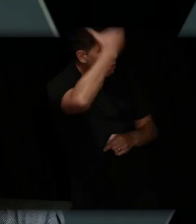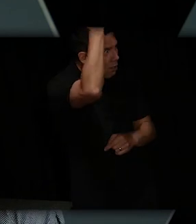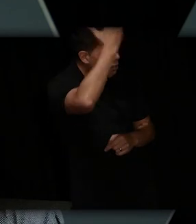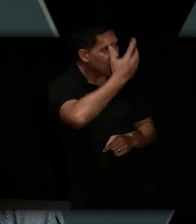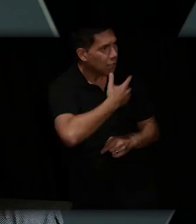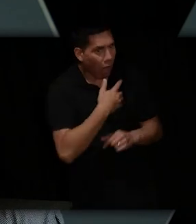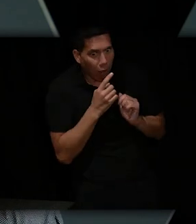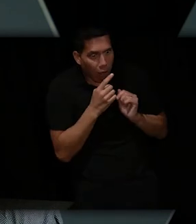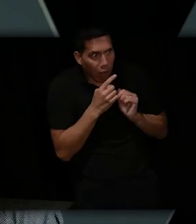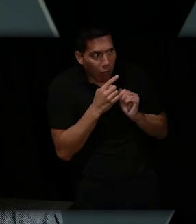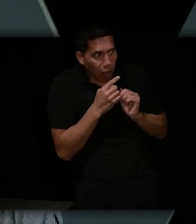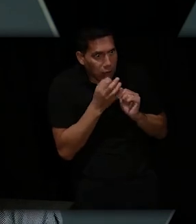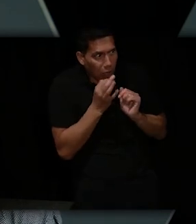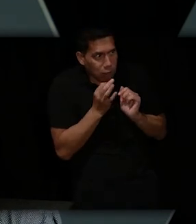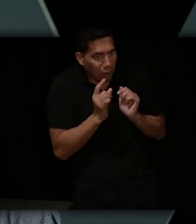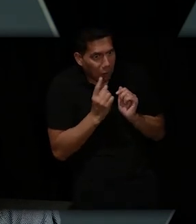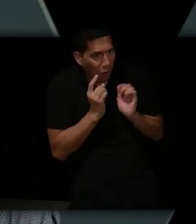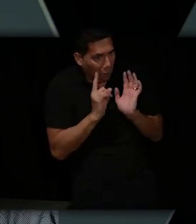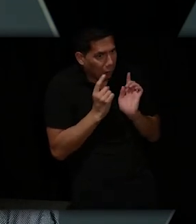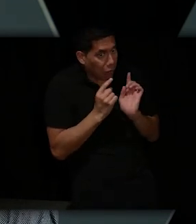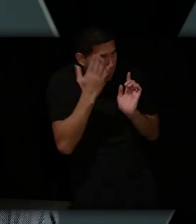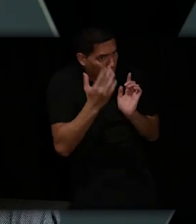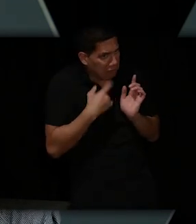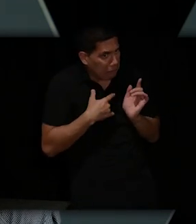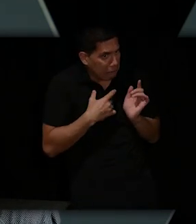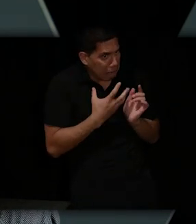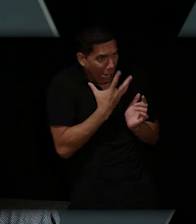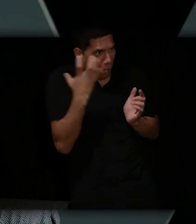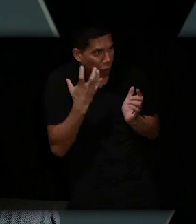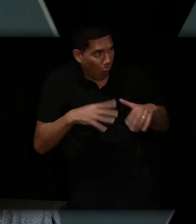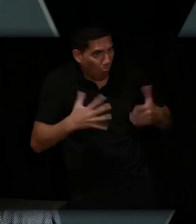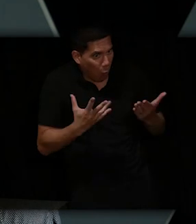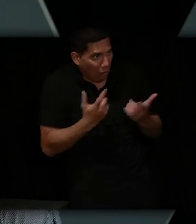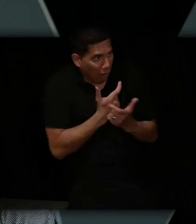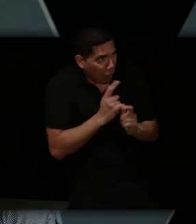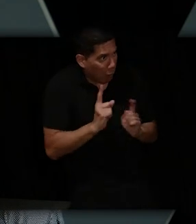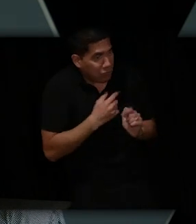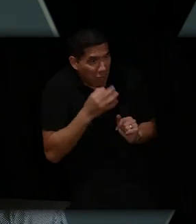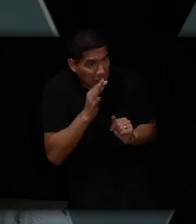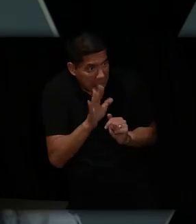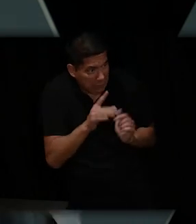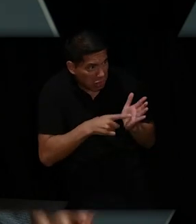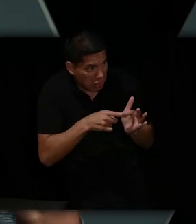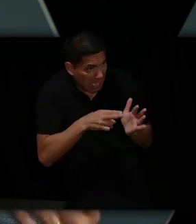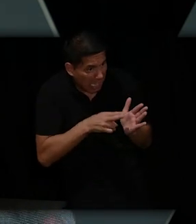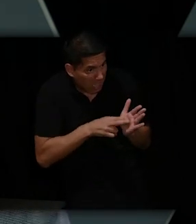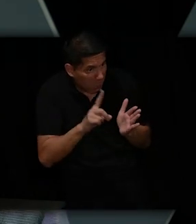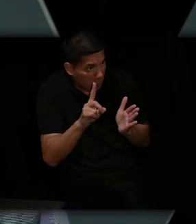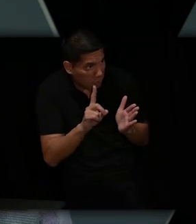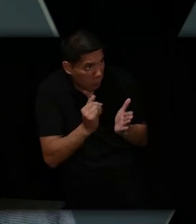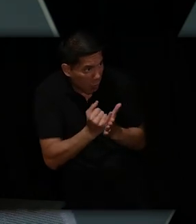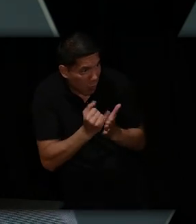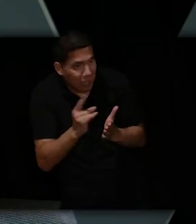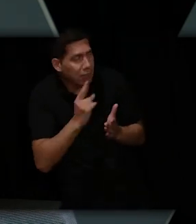happened. I was like, I can't tell if she's angry or if she had just been laughing. But I asked, I was like, "Jen, what's going on?" And she had just been laughing because